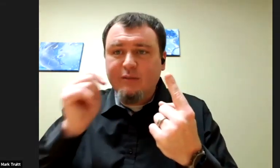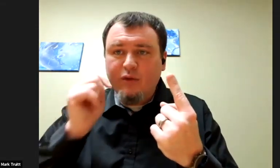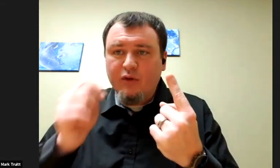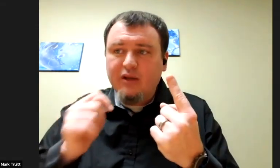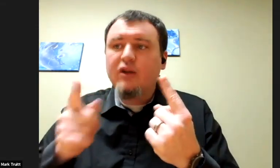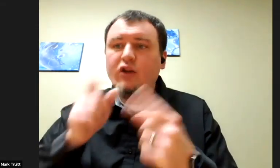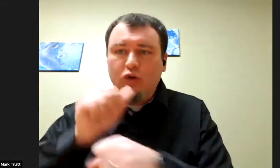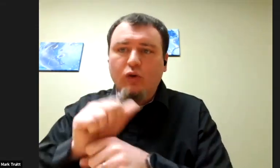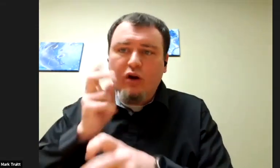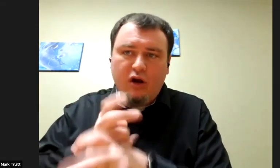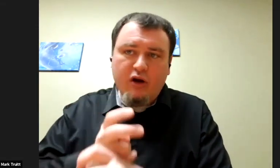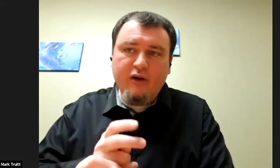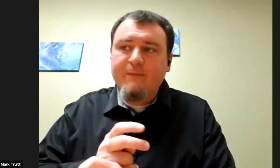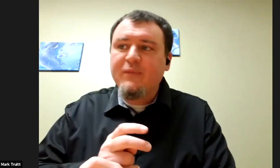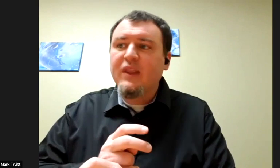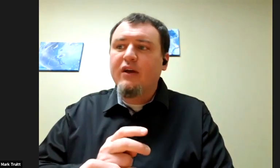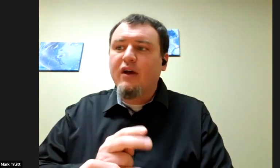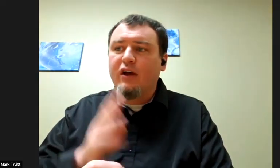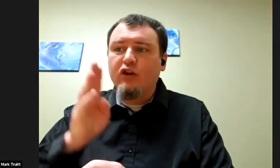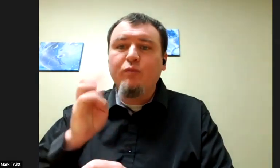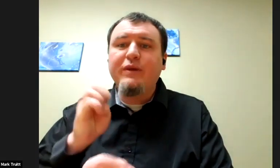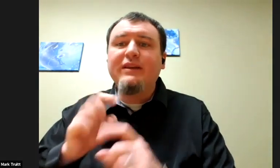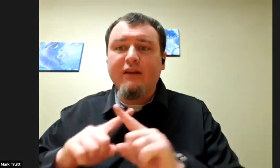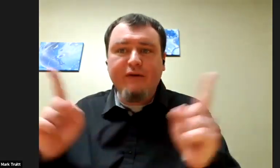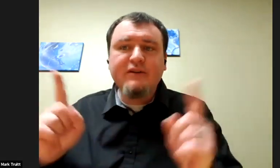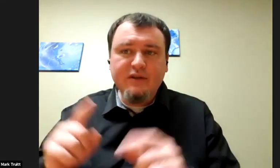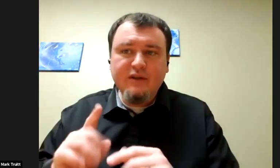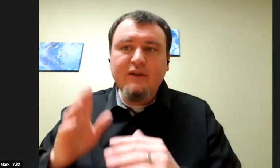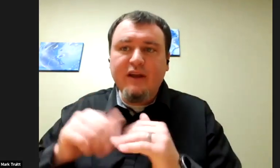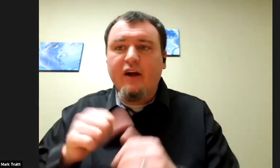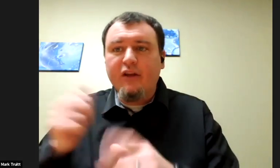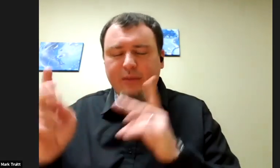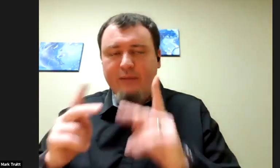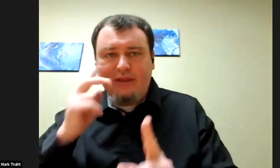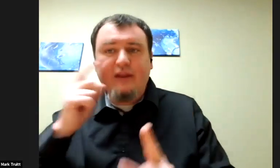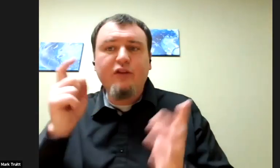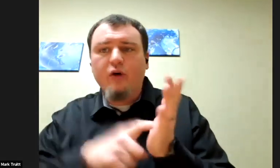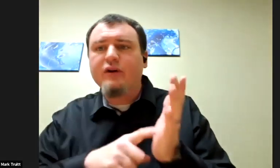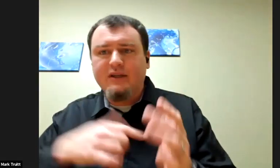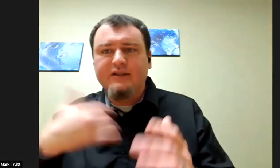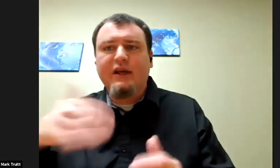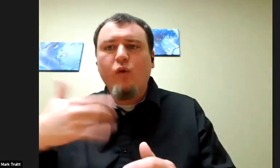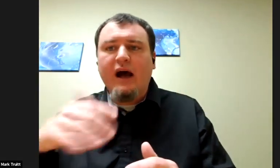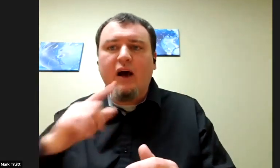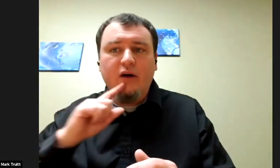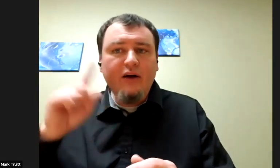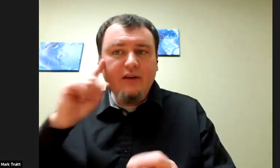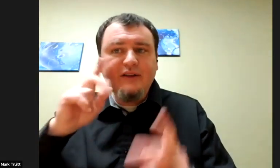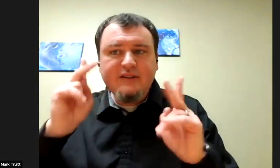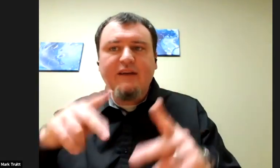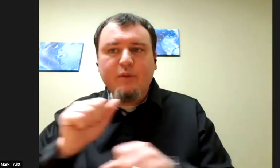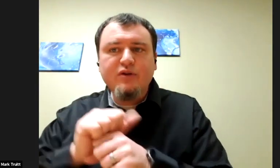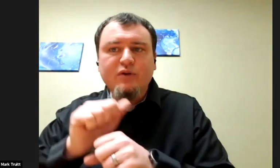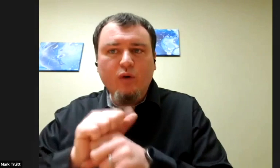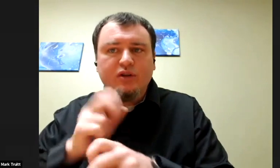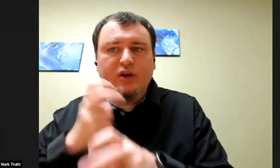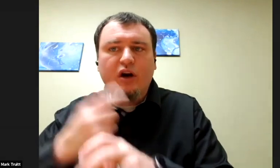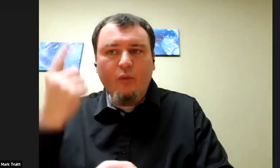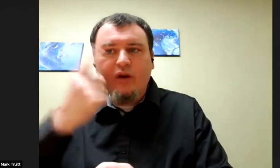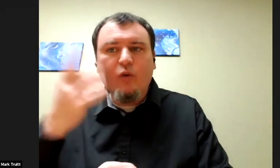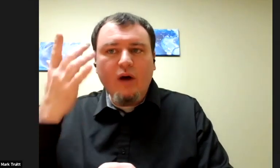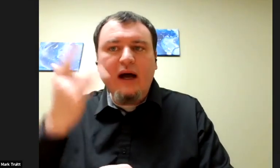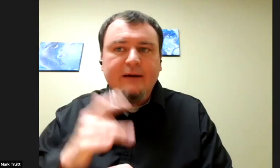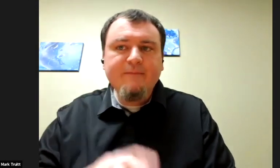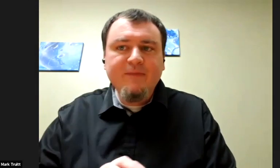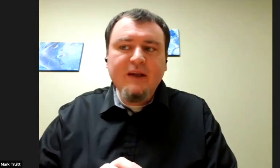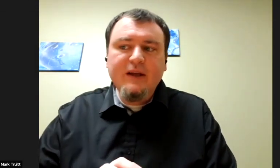your testimony. You work hard. You be different than other people. And they'll notice. They'll say, wow, this deaf person works hard.